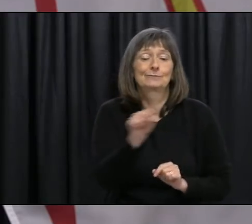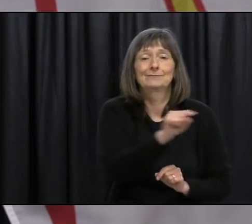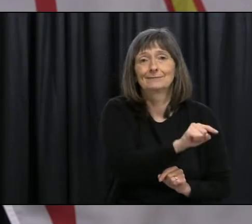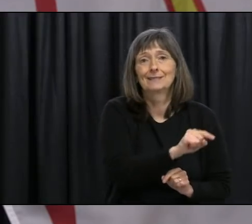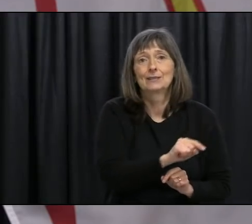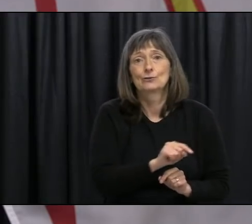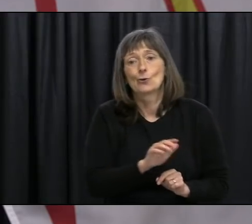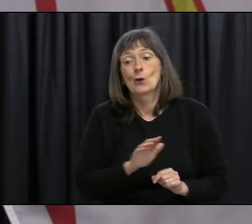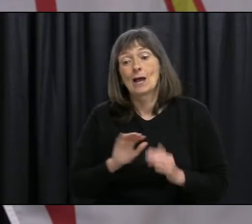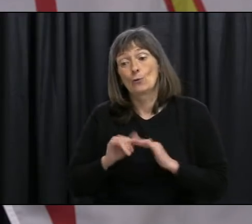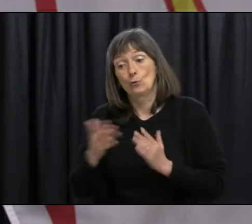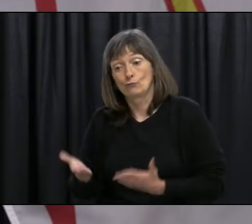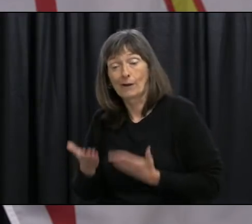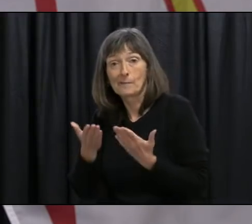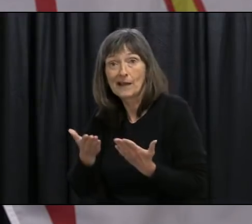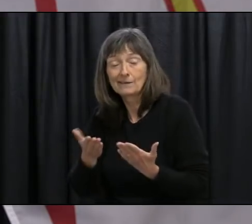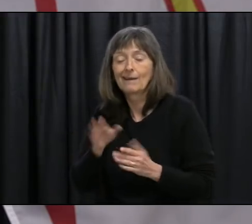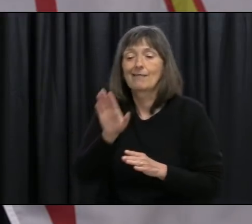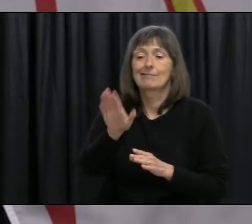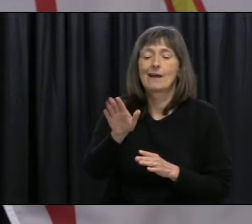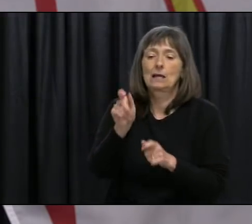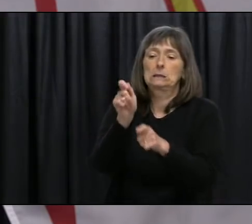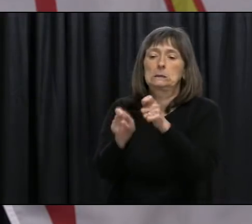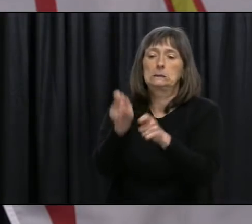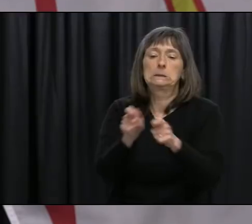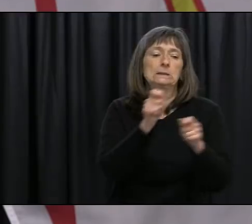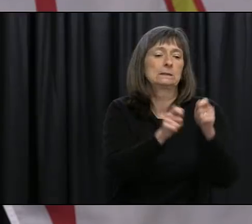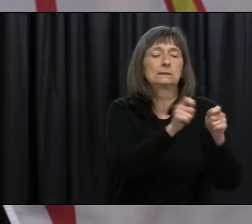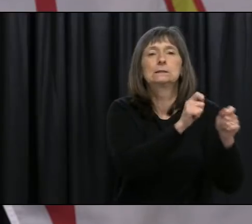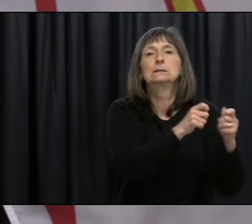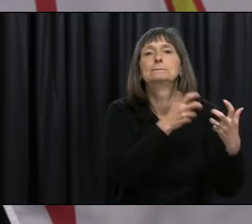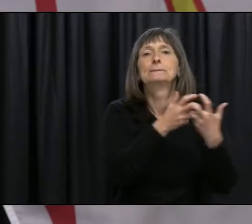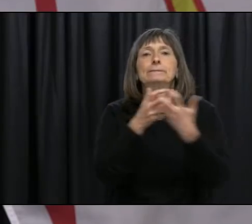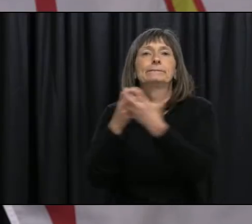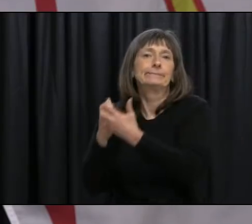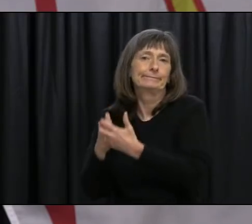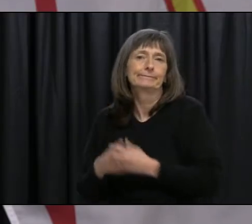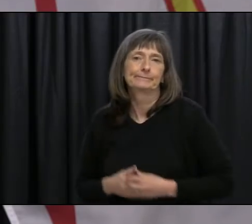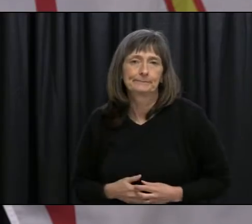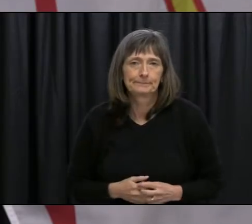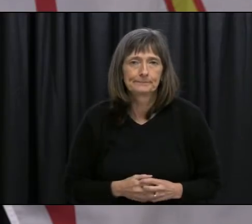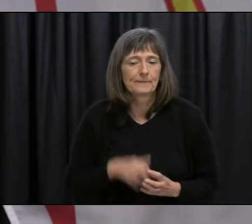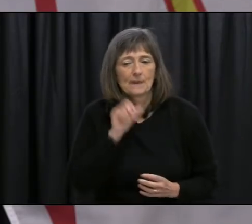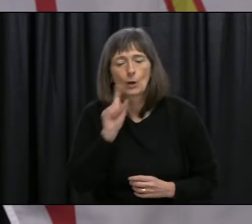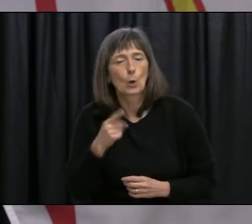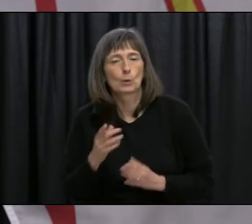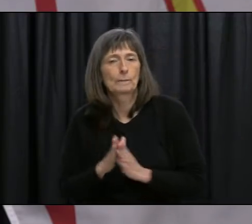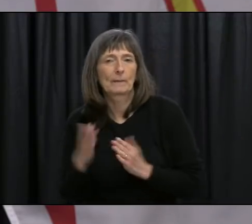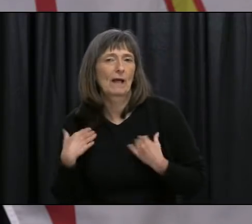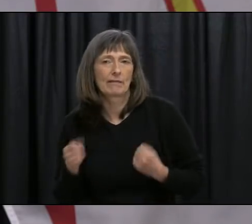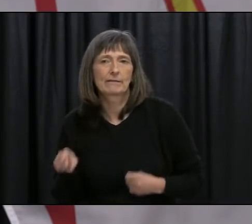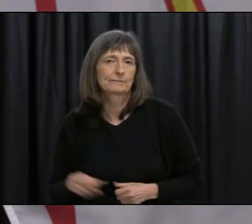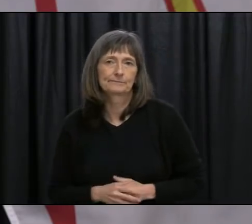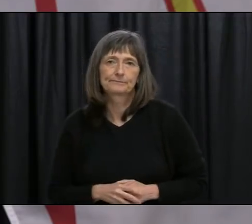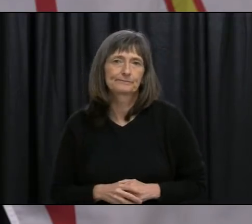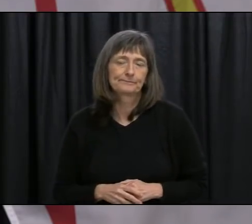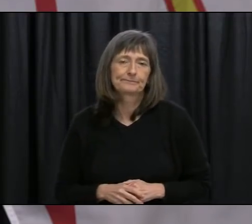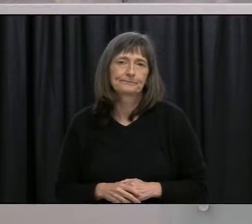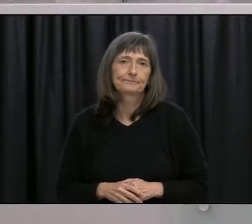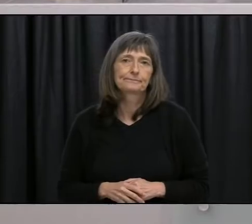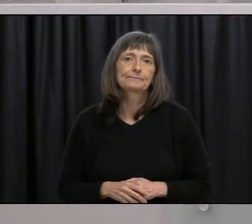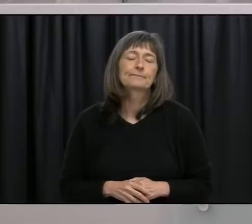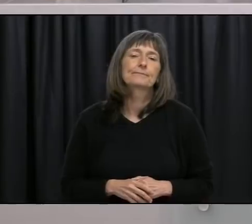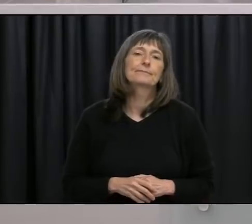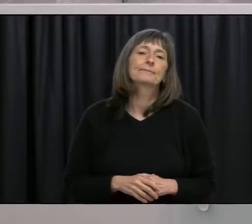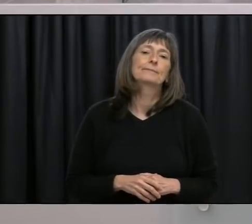But there are other considerations besides straight public health considerations when reopening. Yeah.